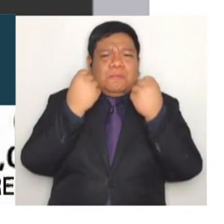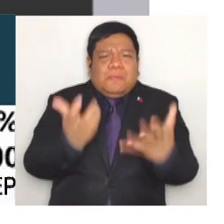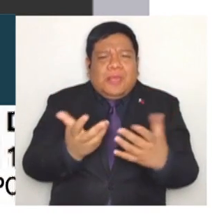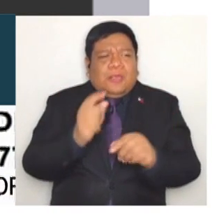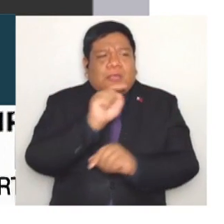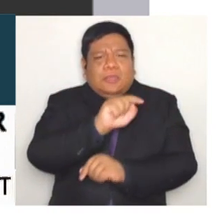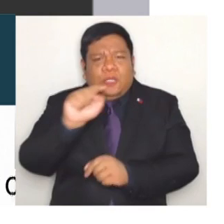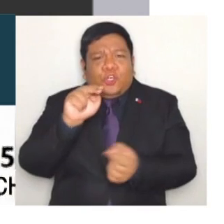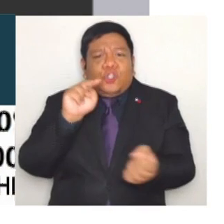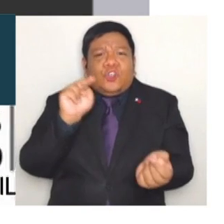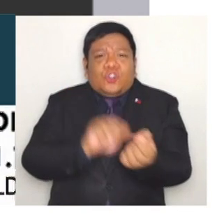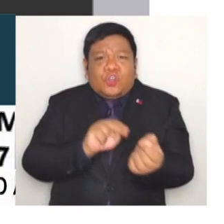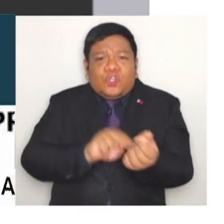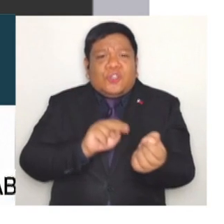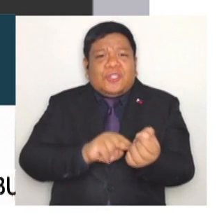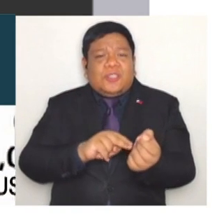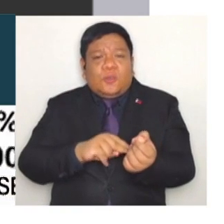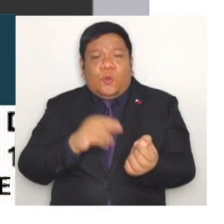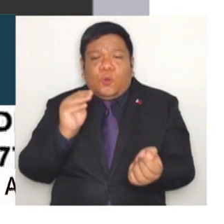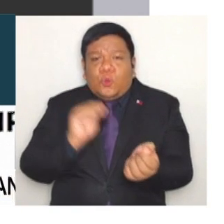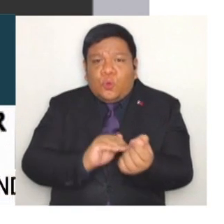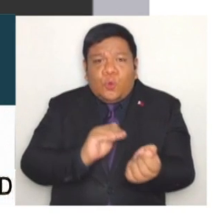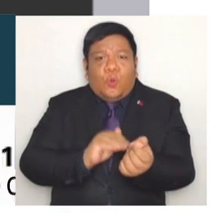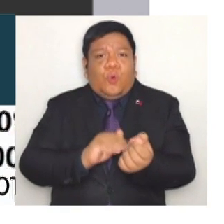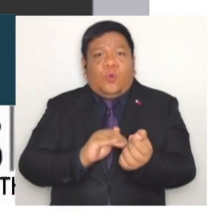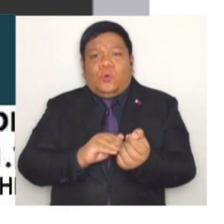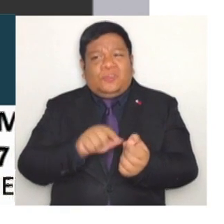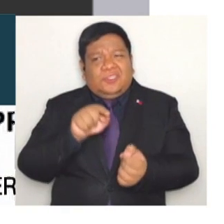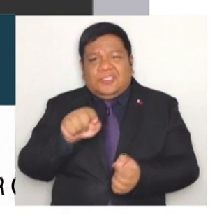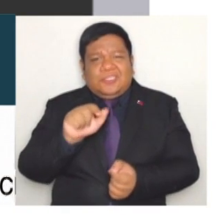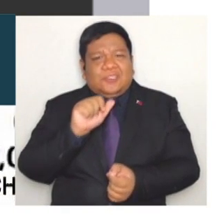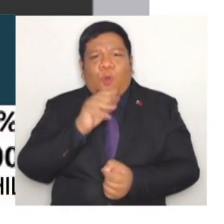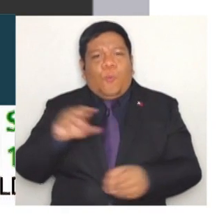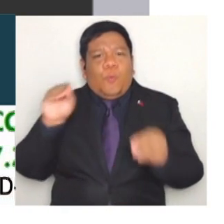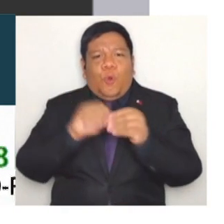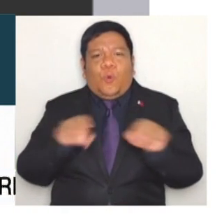medical staff, hindi lang nagtatrabaho na.